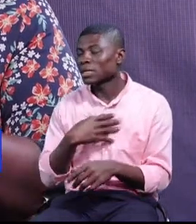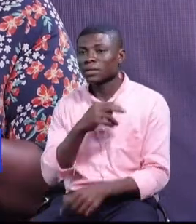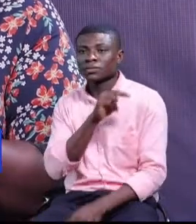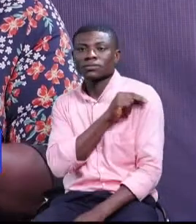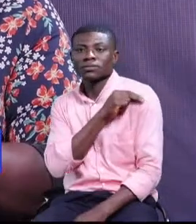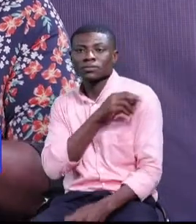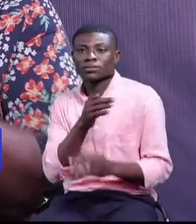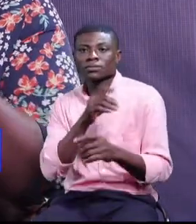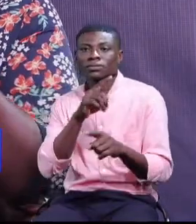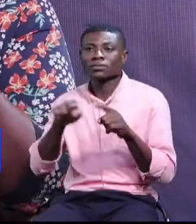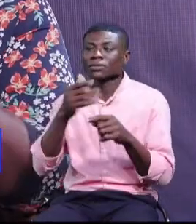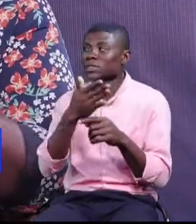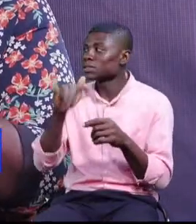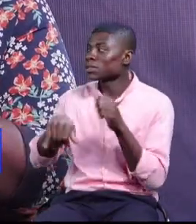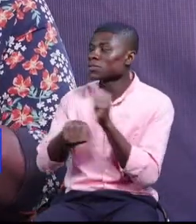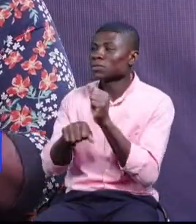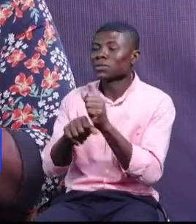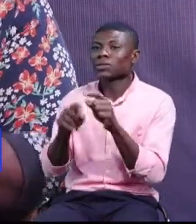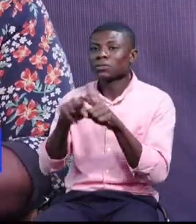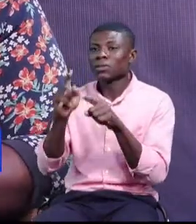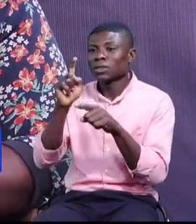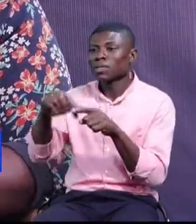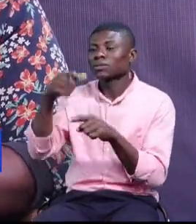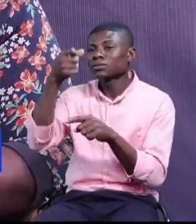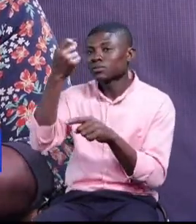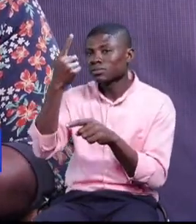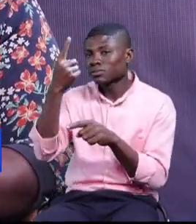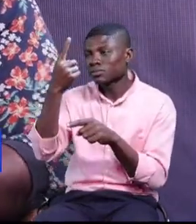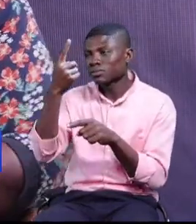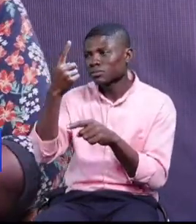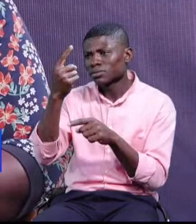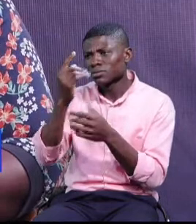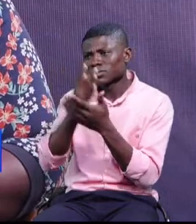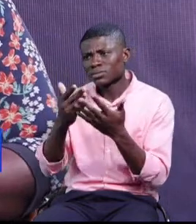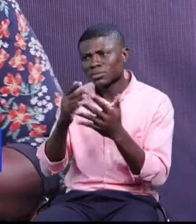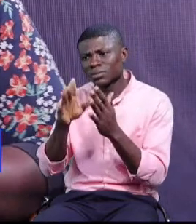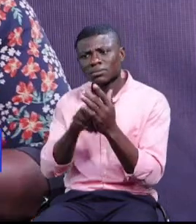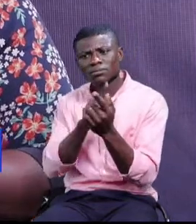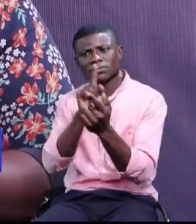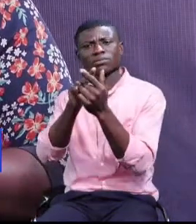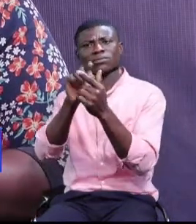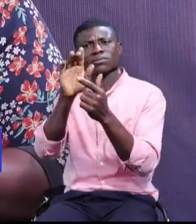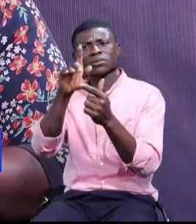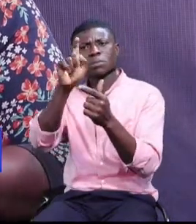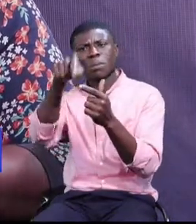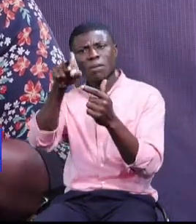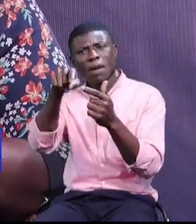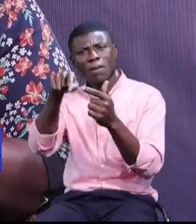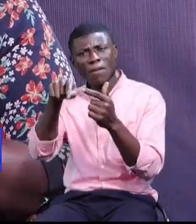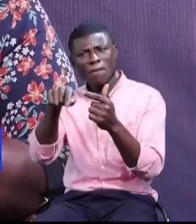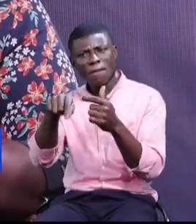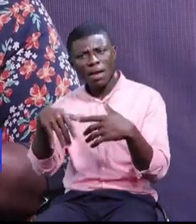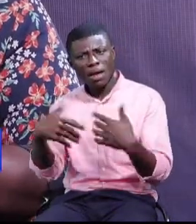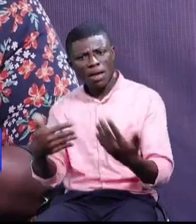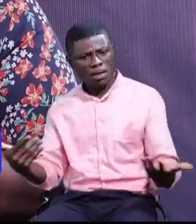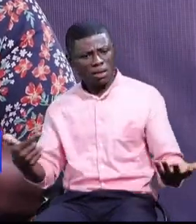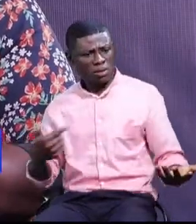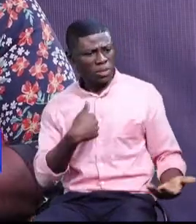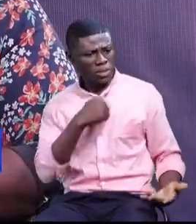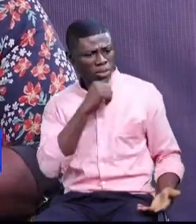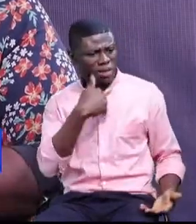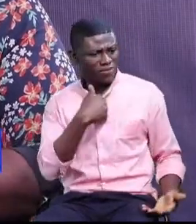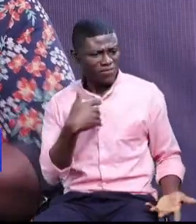said, it is a daunting task. So you get to the point and they are like, they come to you, you're supposed to do this. And you're like, no, I don't